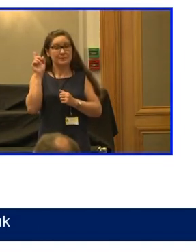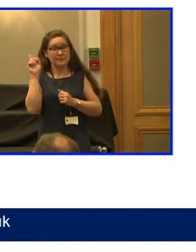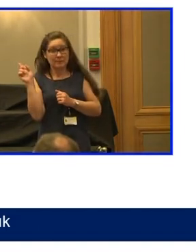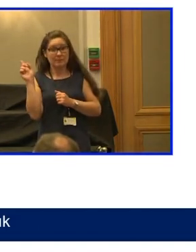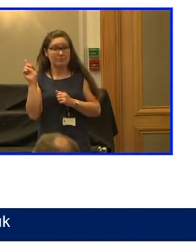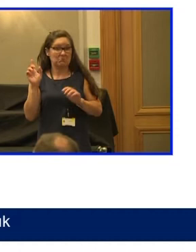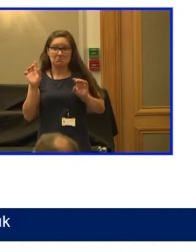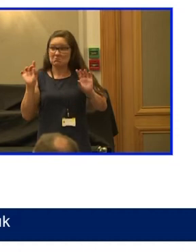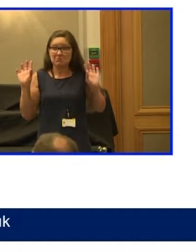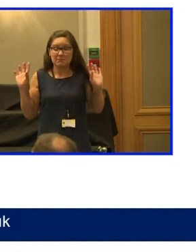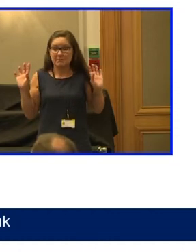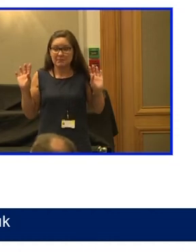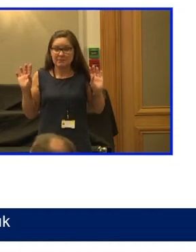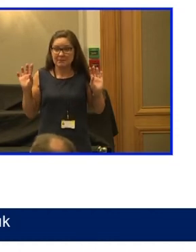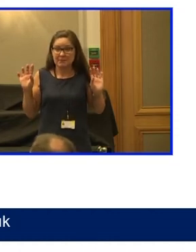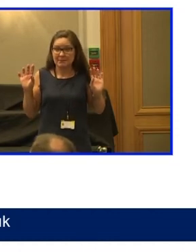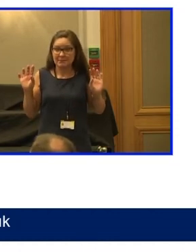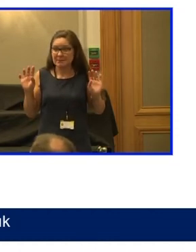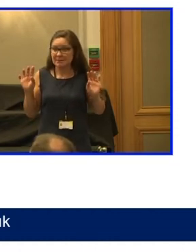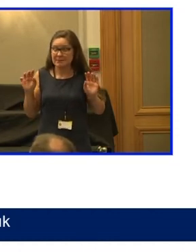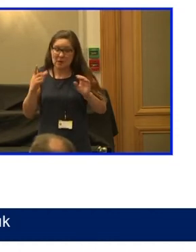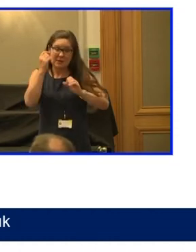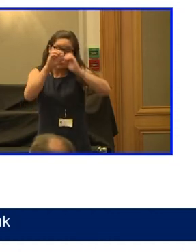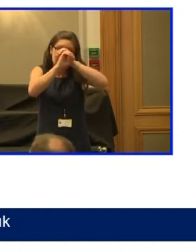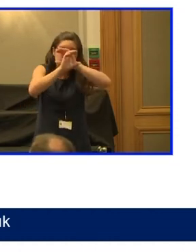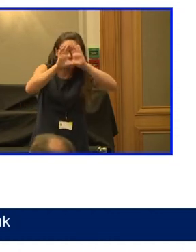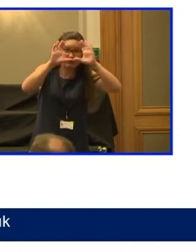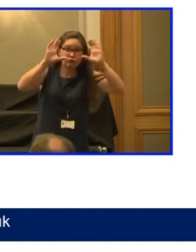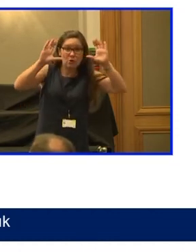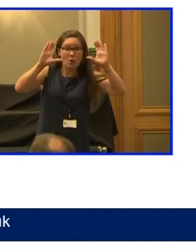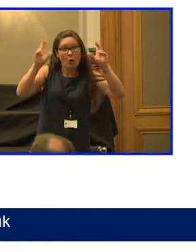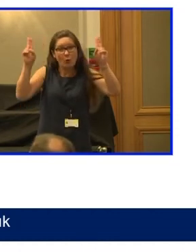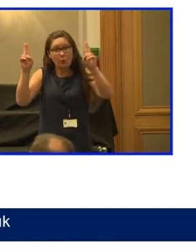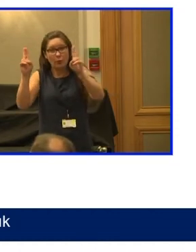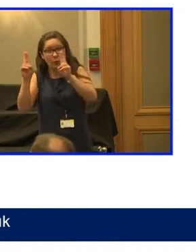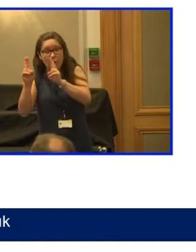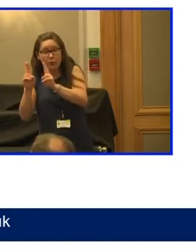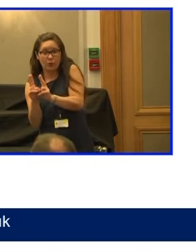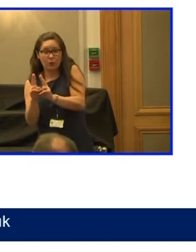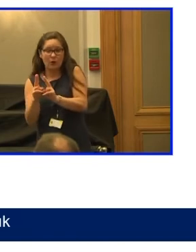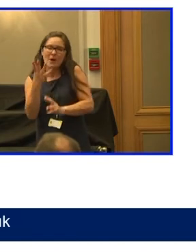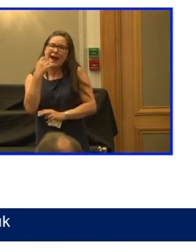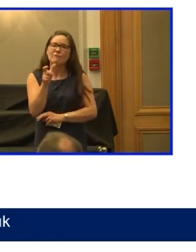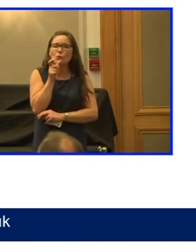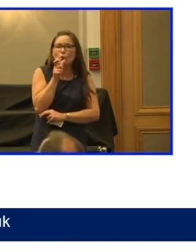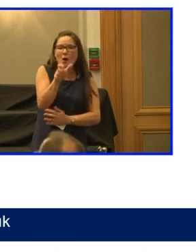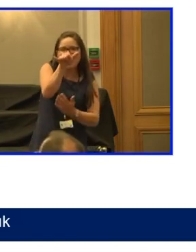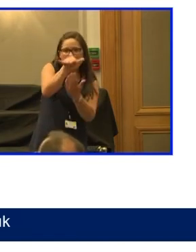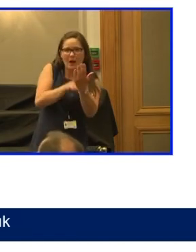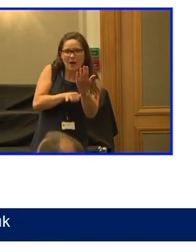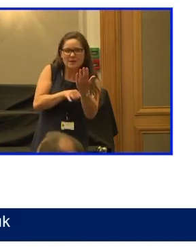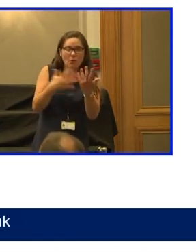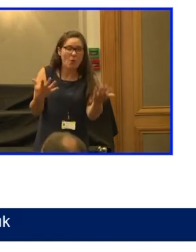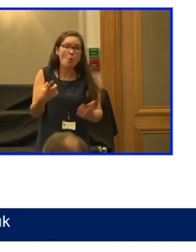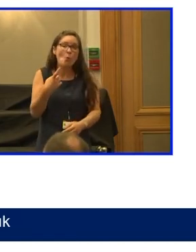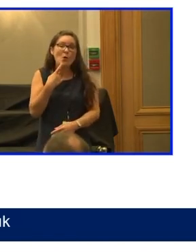done. You know, we can basically make it as large or as small as you need. Now, if there's a Word document, for example, or if you want to press, for example, Windows